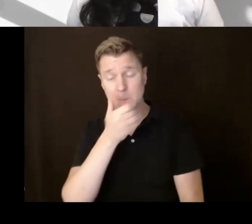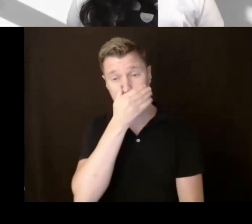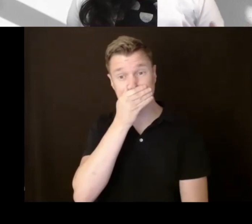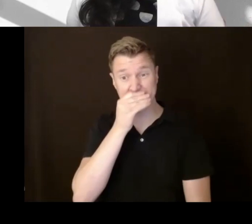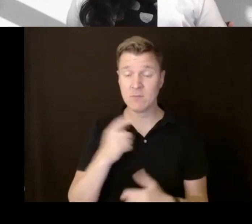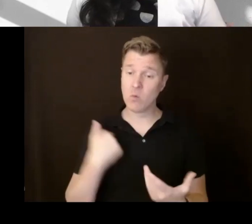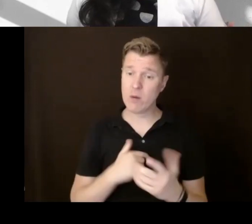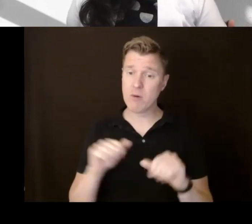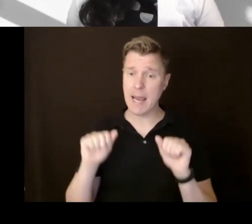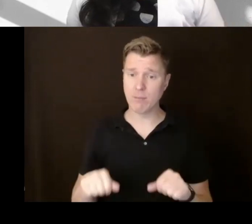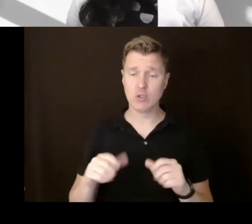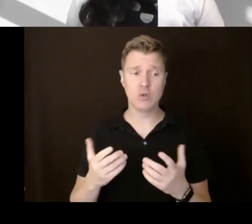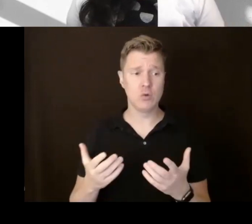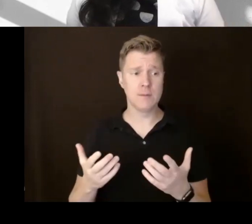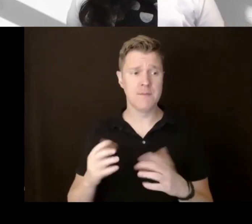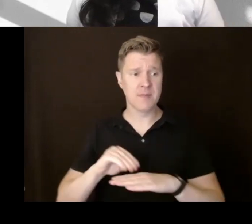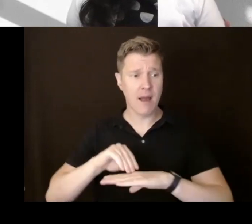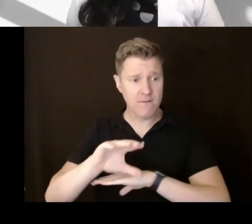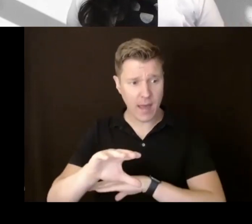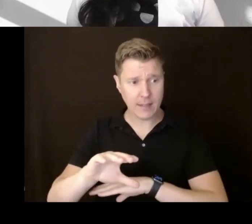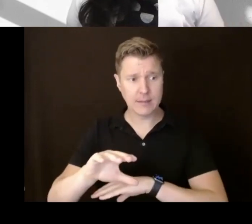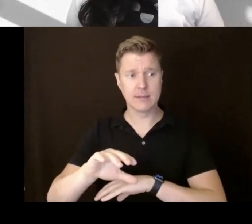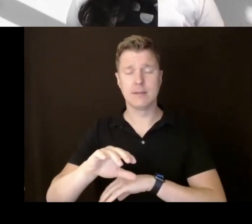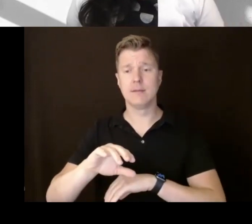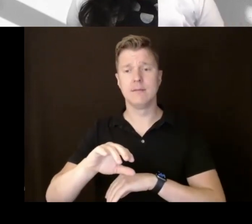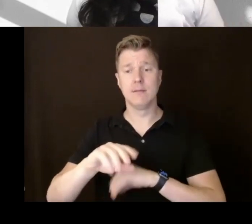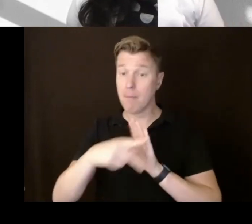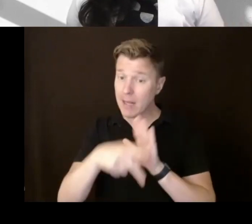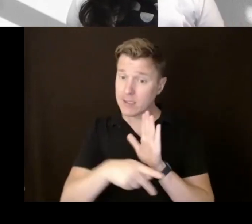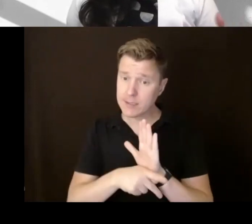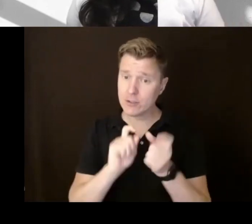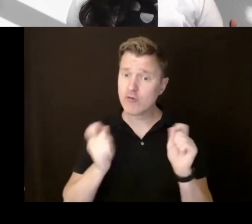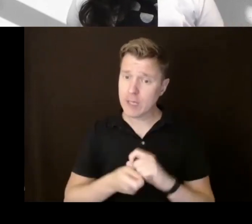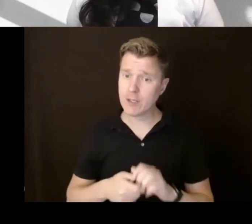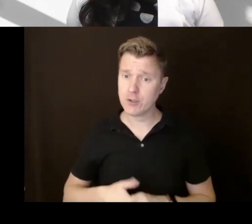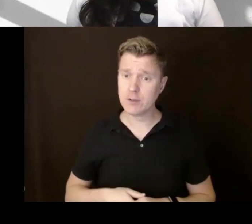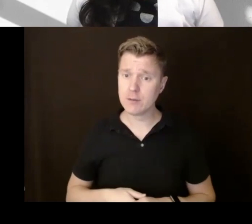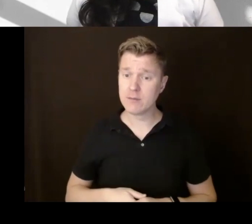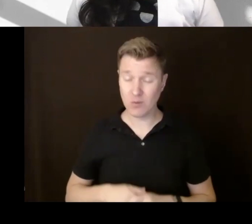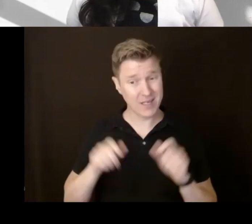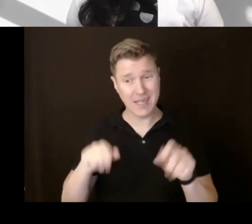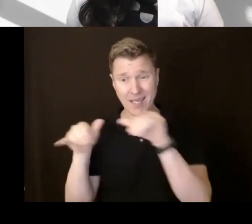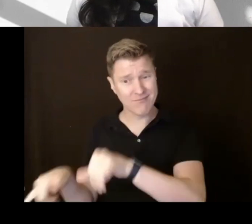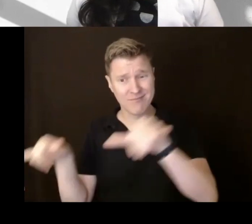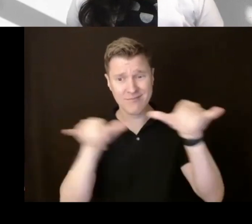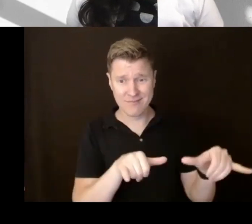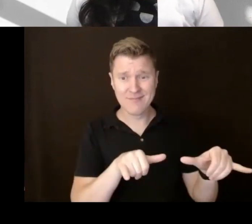to affect policies. And so we can do the same.